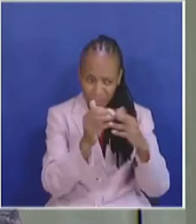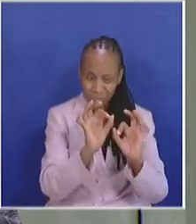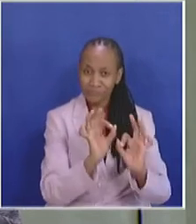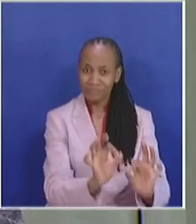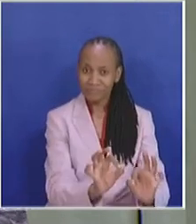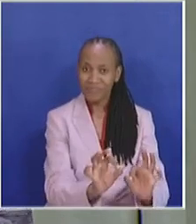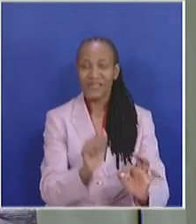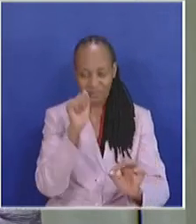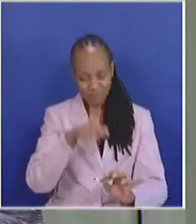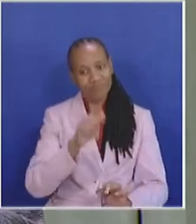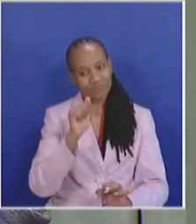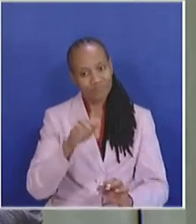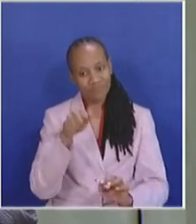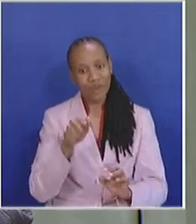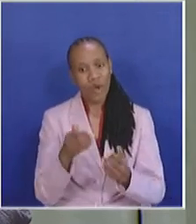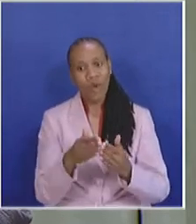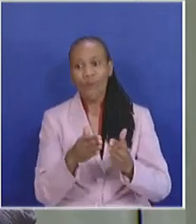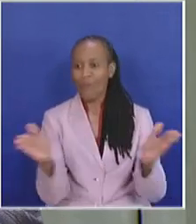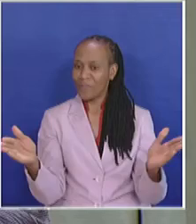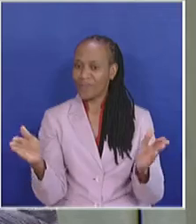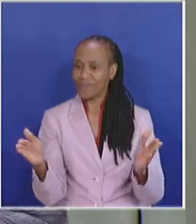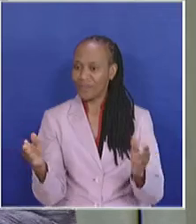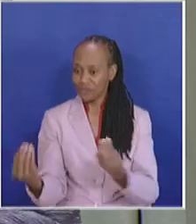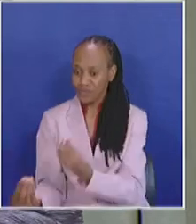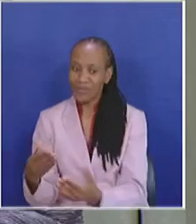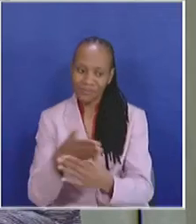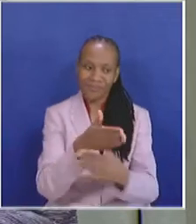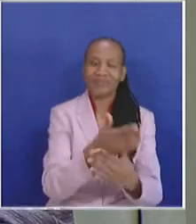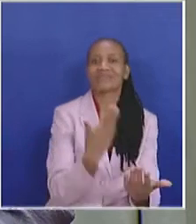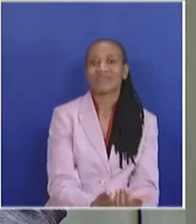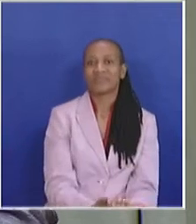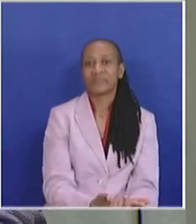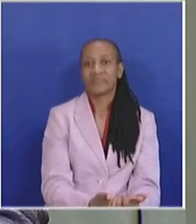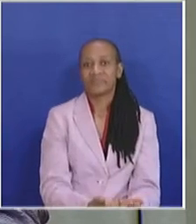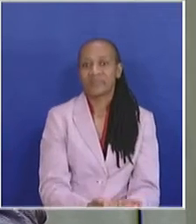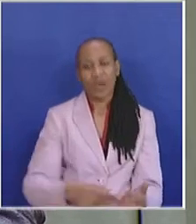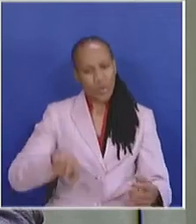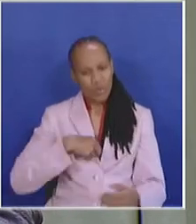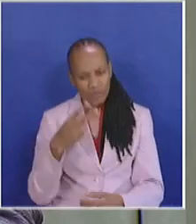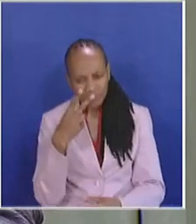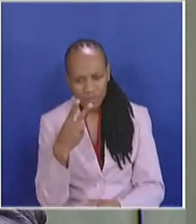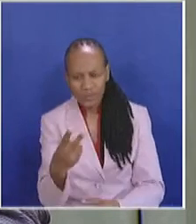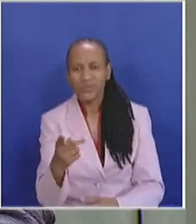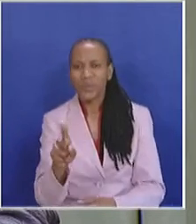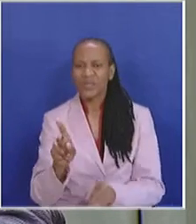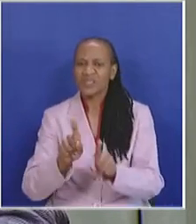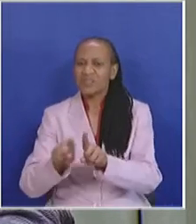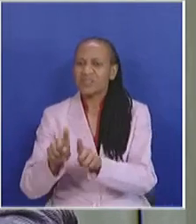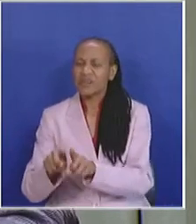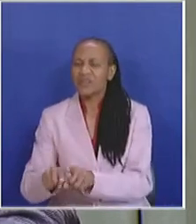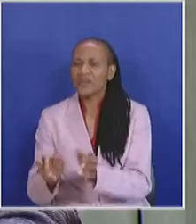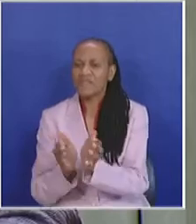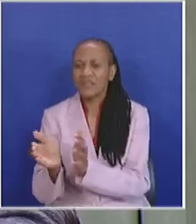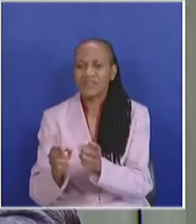learning and culture are opened. We have also witnessed the upgrading of existing facilities such